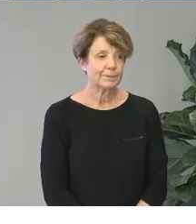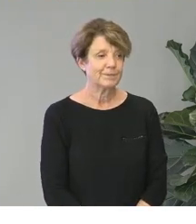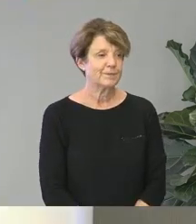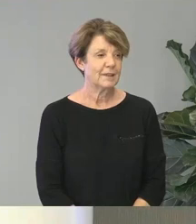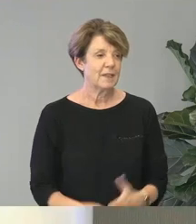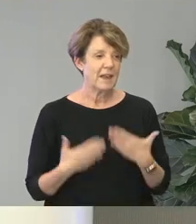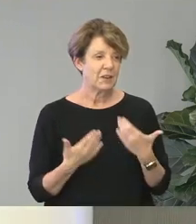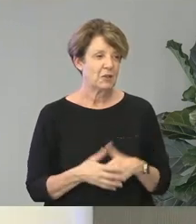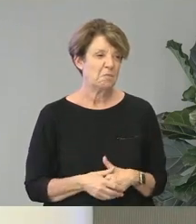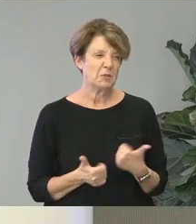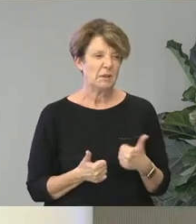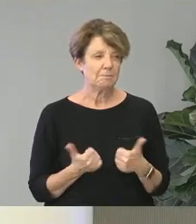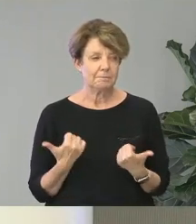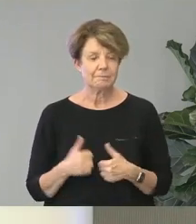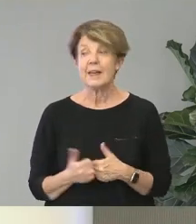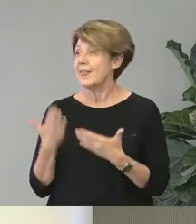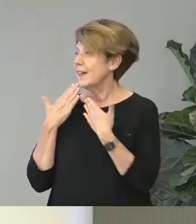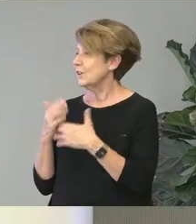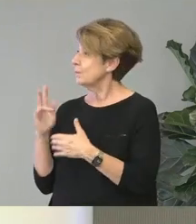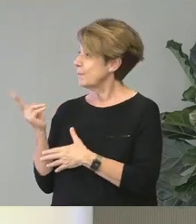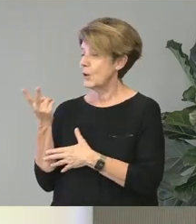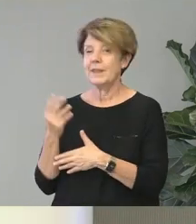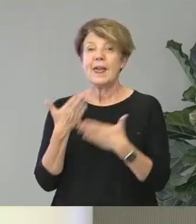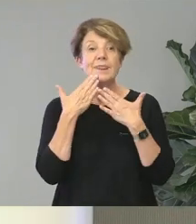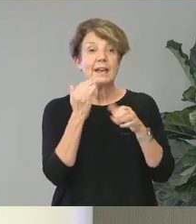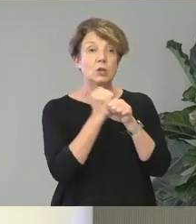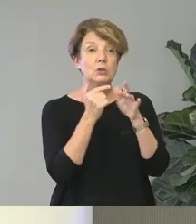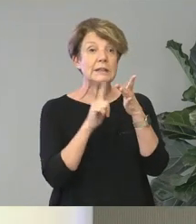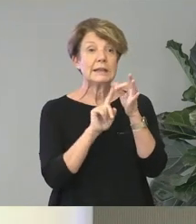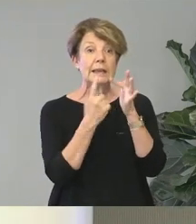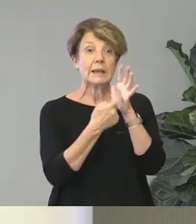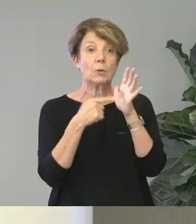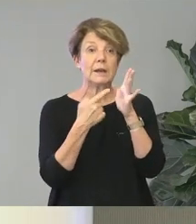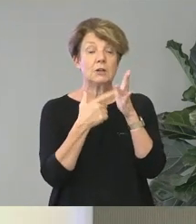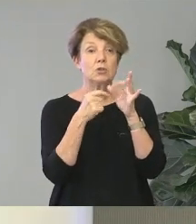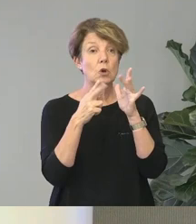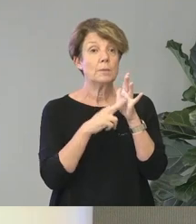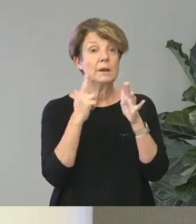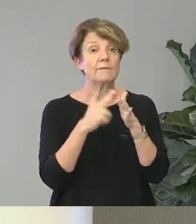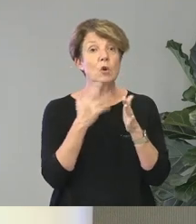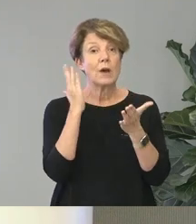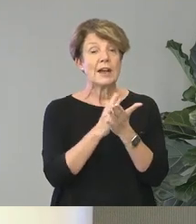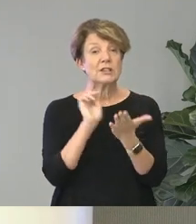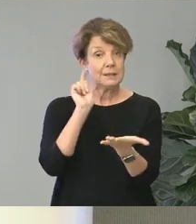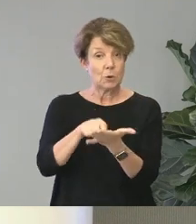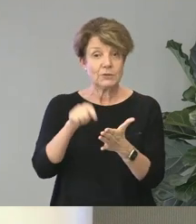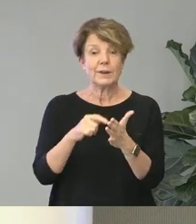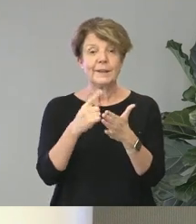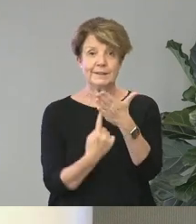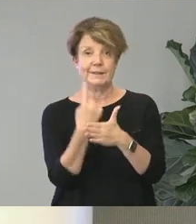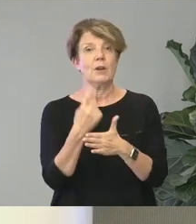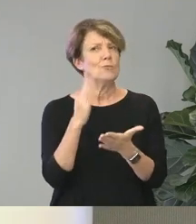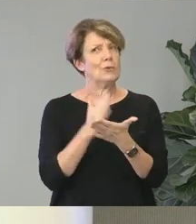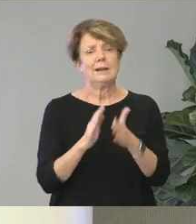Thank you, Mohammed, and thank you, Michelle, and thank you to Gilbert and Tobin for hosting this event tonight. You are true partners